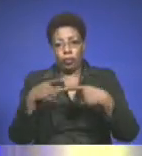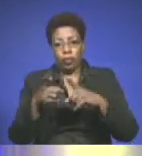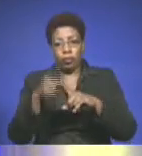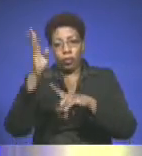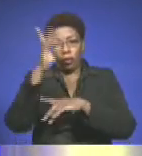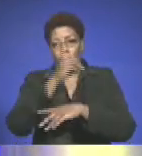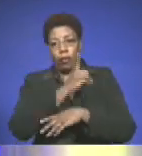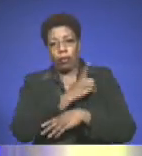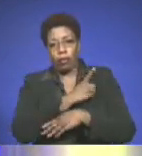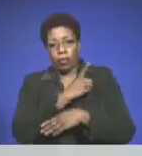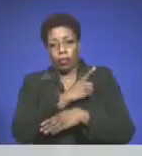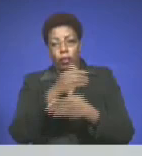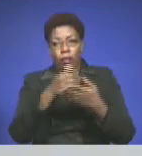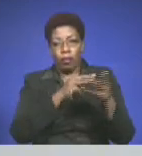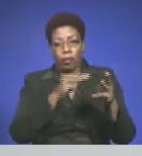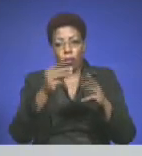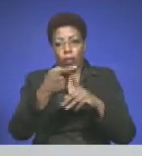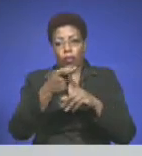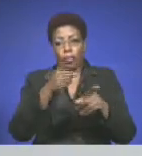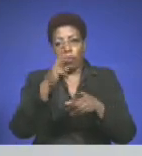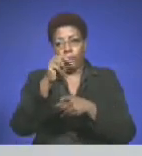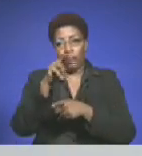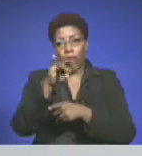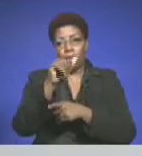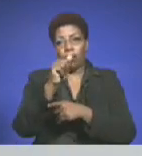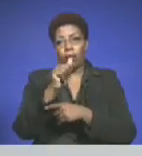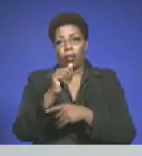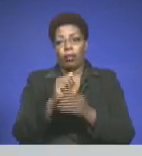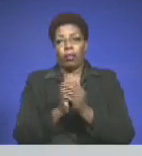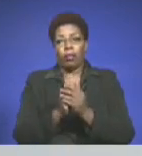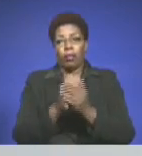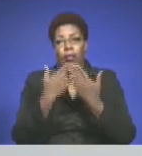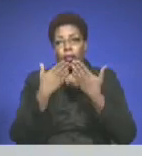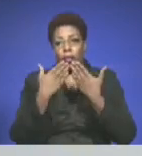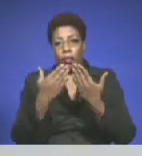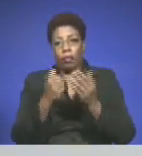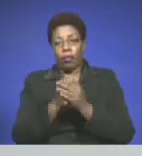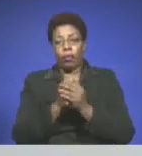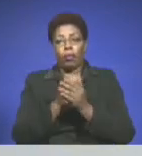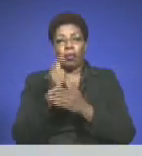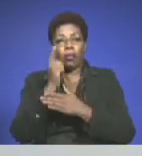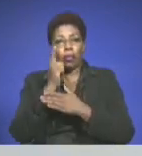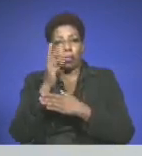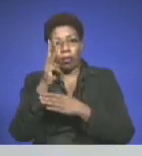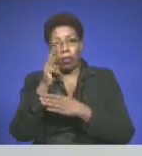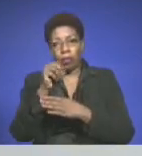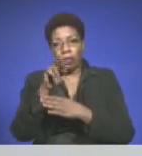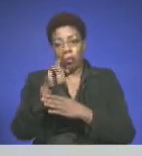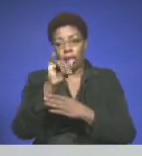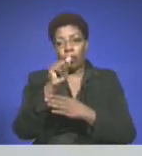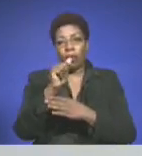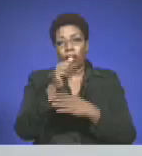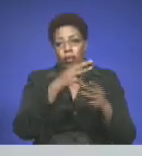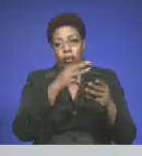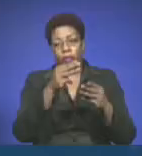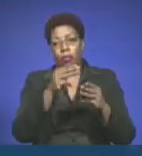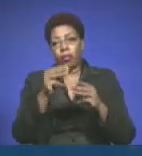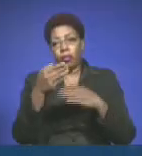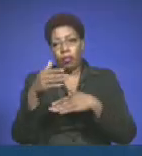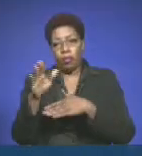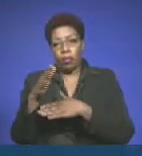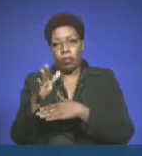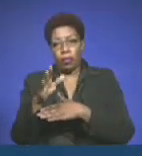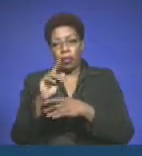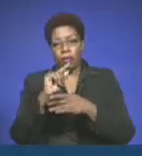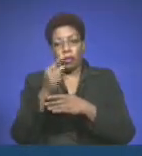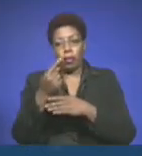Basil Dean for the latest movements from Maria. Basil? Well, thank you, LaDawn. Maria is moving away. It has made